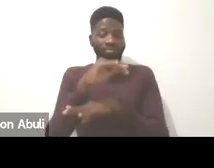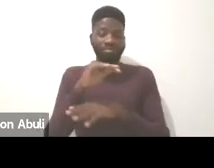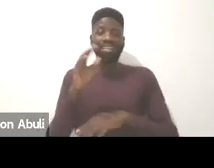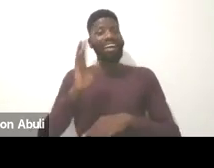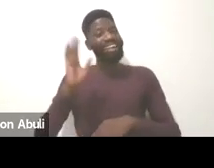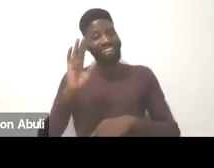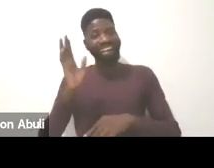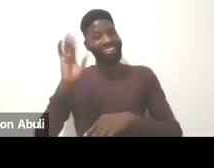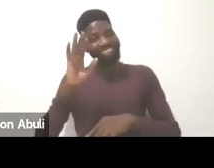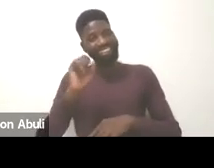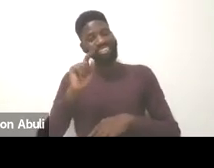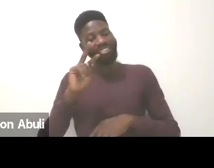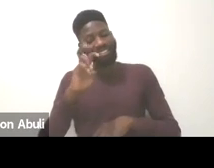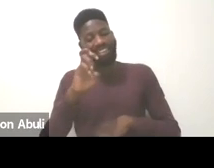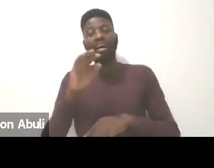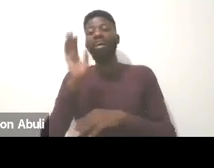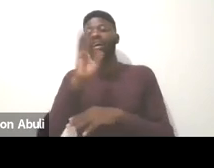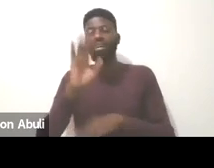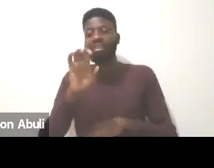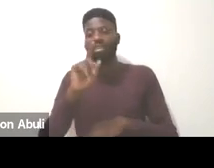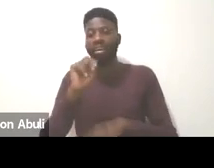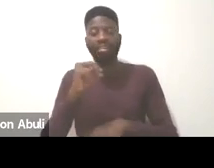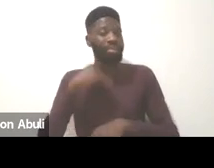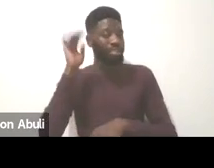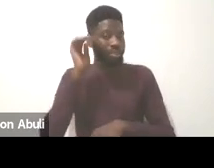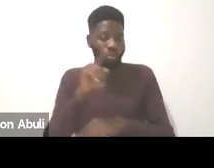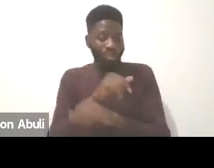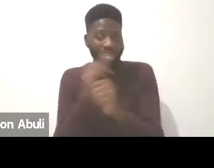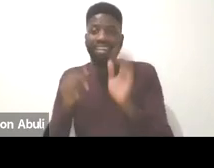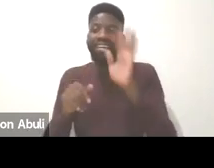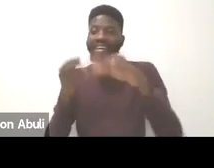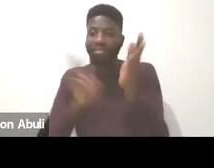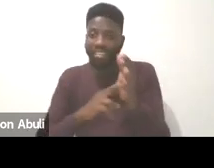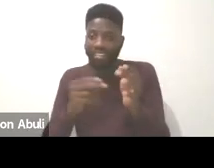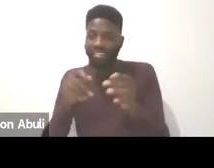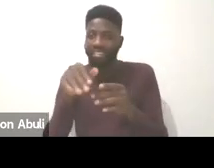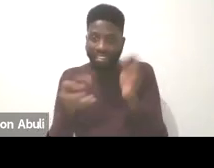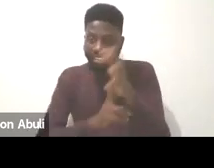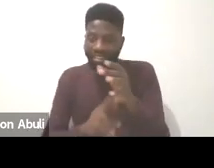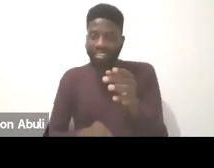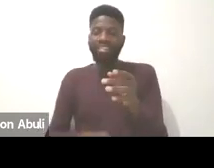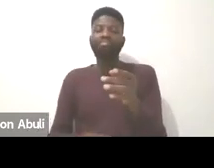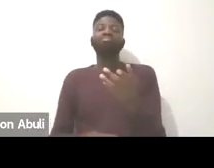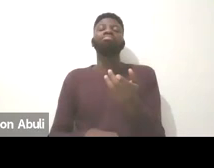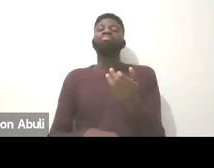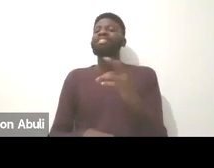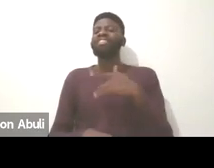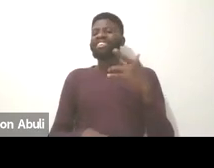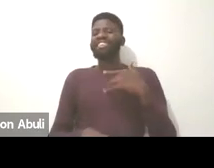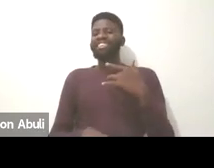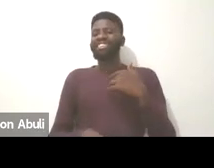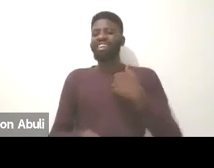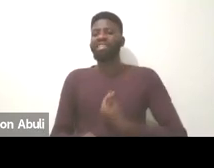hi Steve, hi Duncan, sikusikii vizuri, rudia. It becomes very